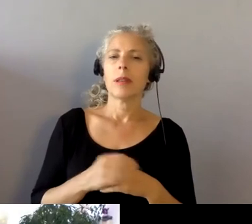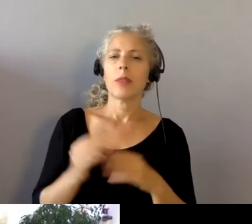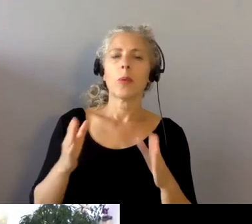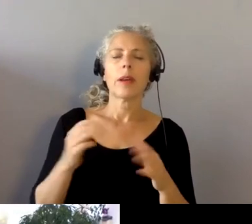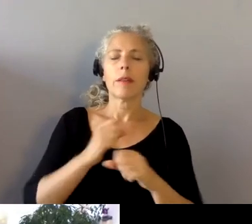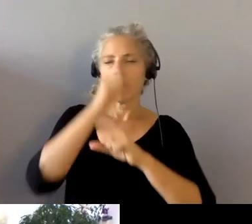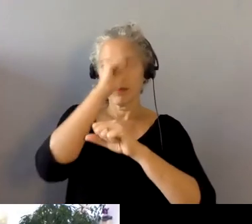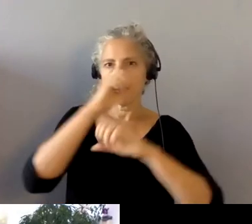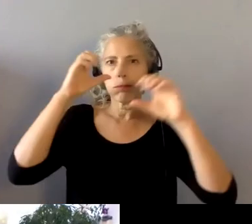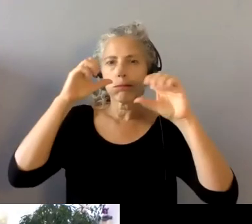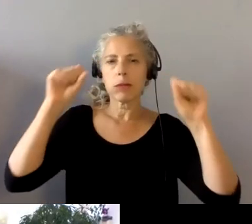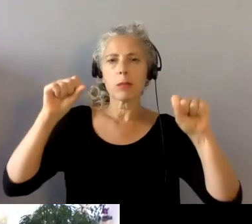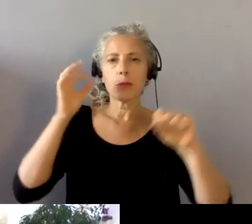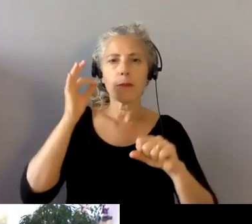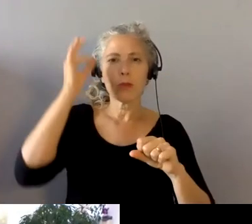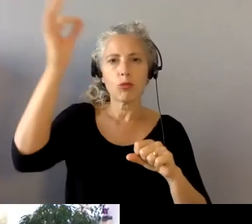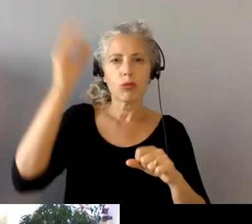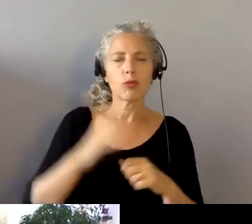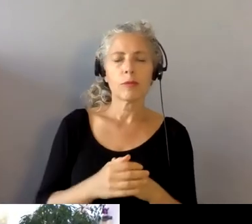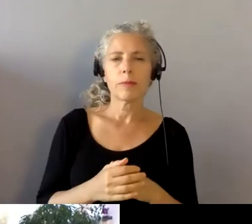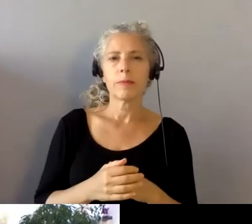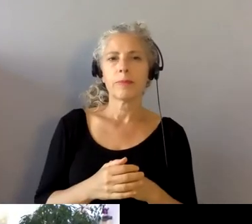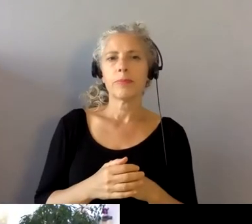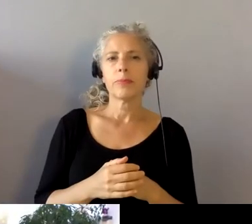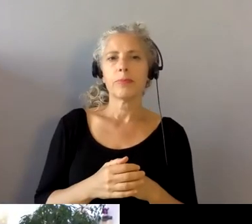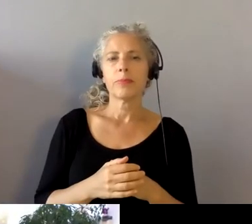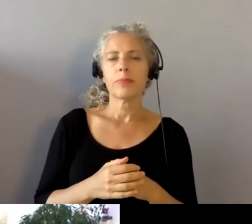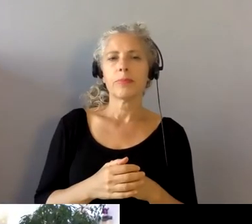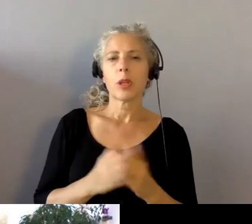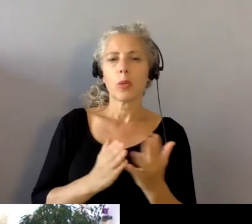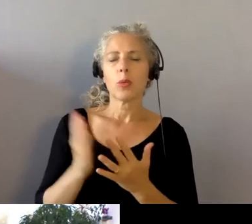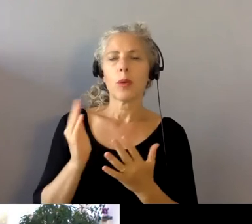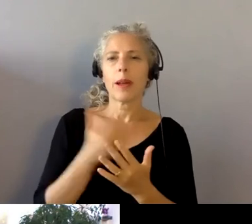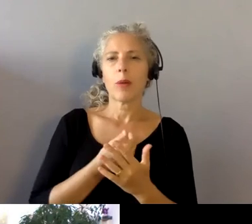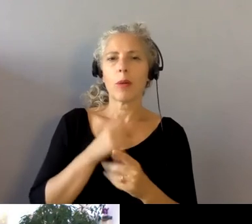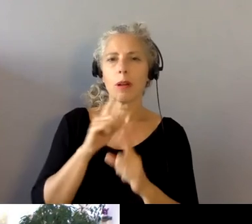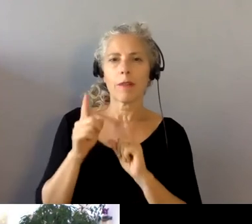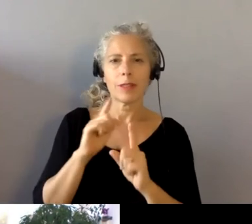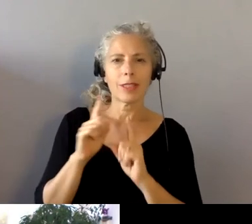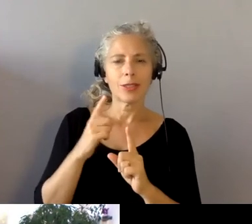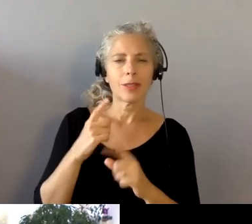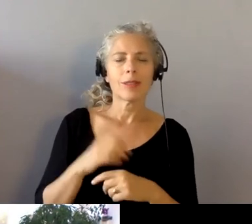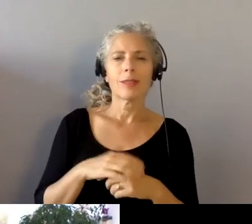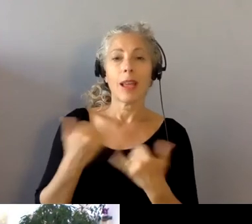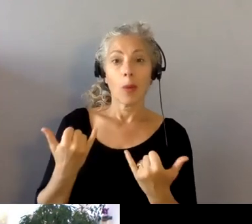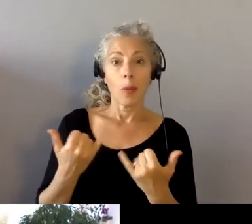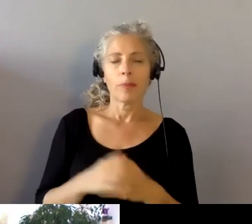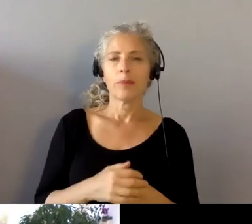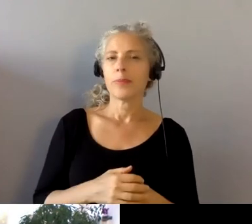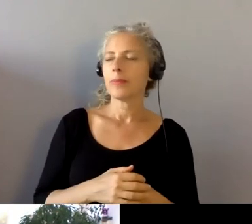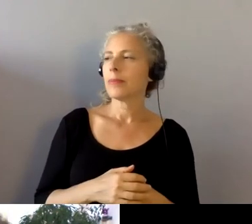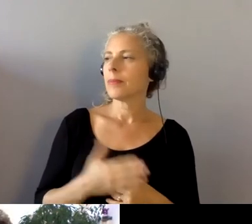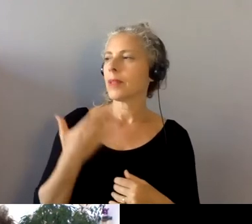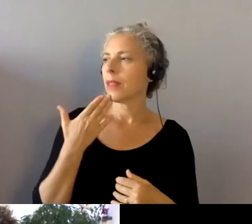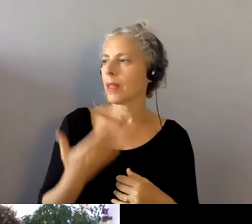the collective kind of conversations that we're having. Thank you for sharing that. And moving that